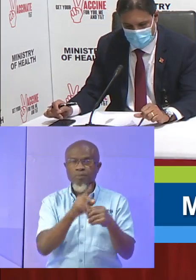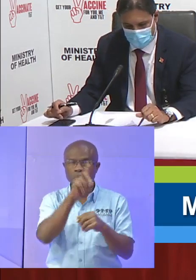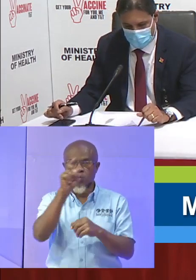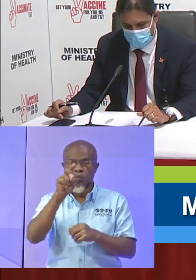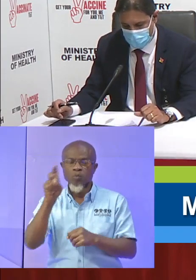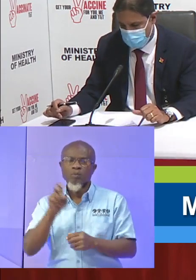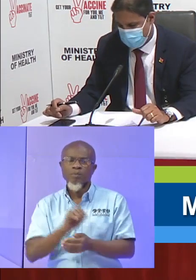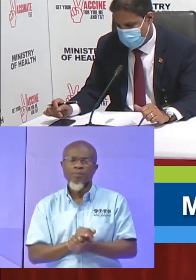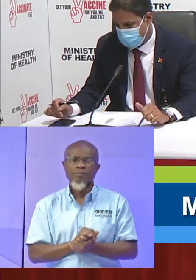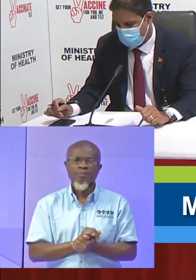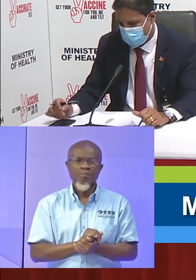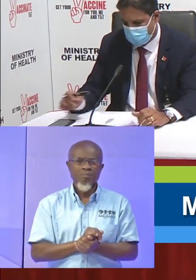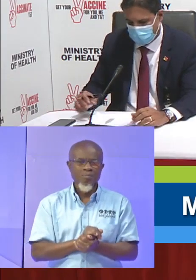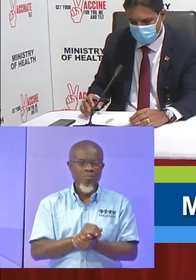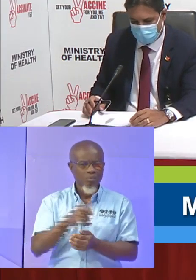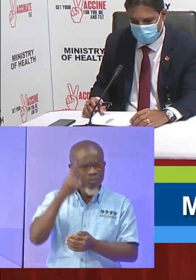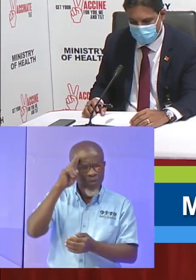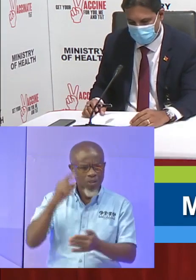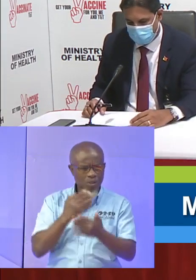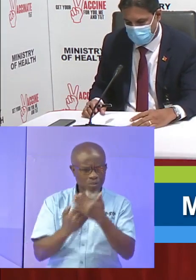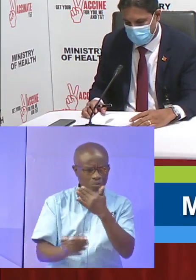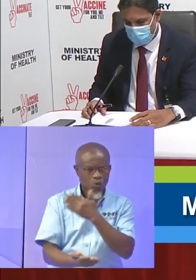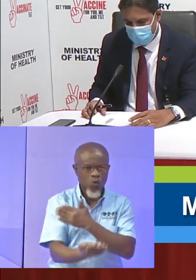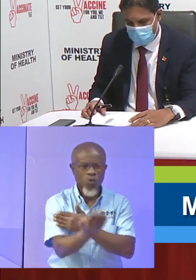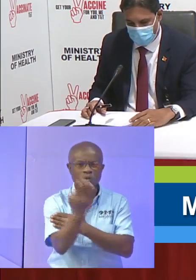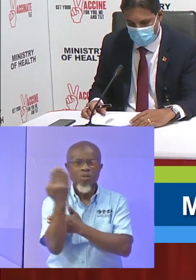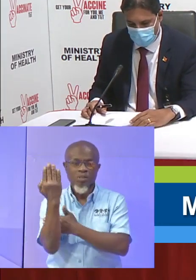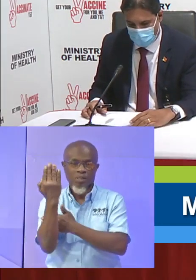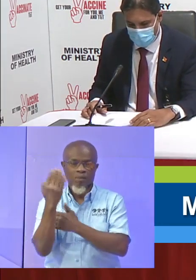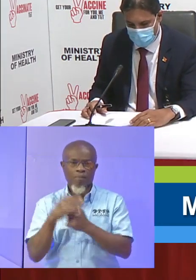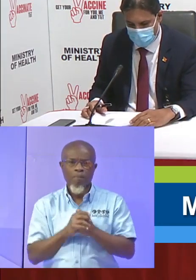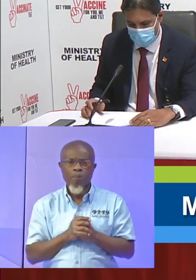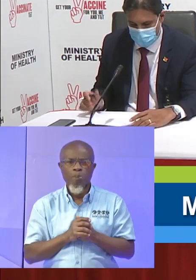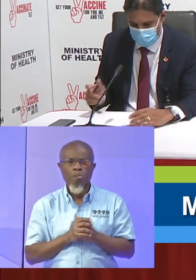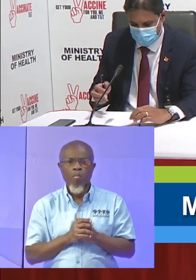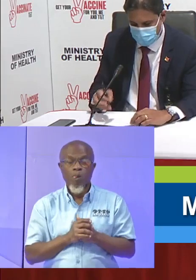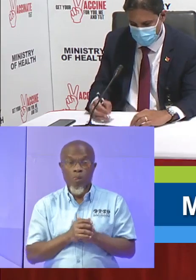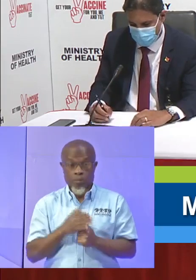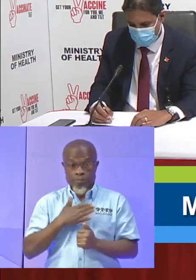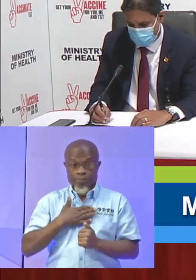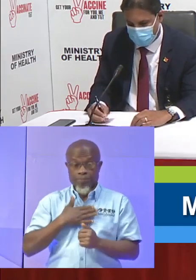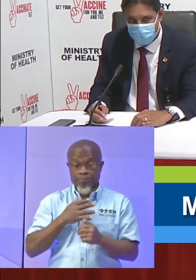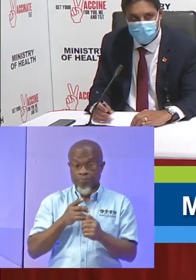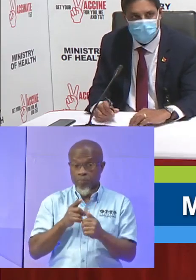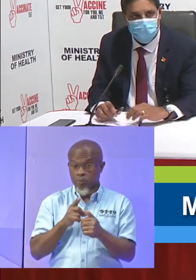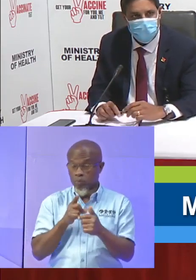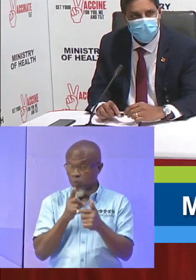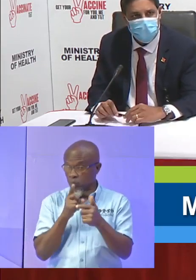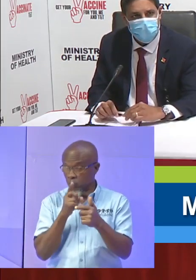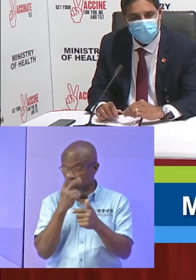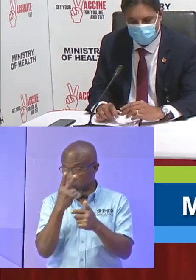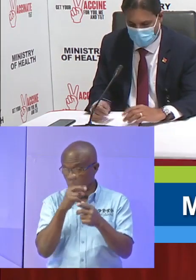Hi, good morning. This is Paula Linder from the Newsday. My two questions are